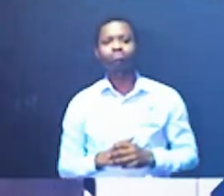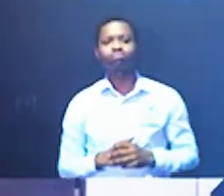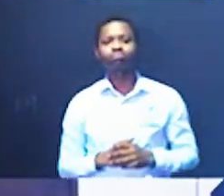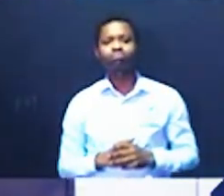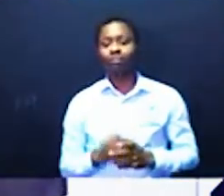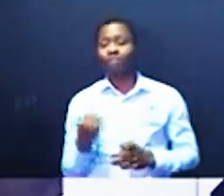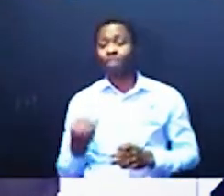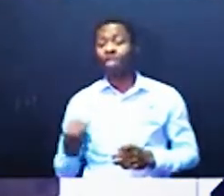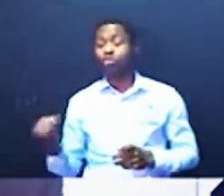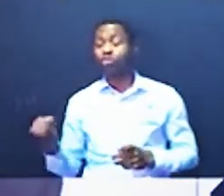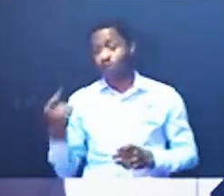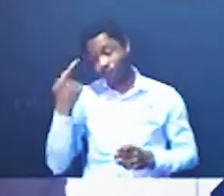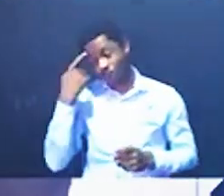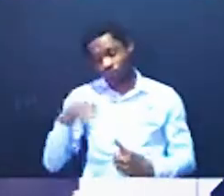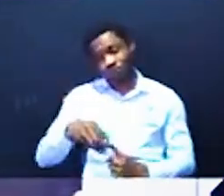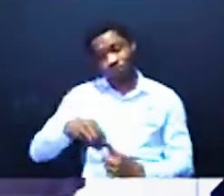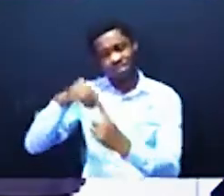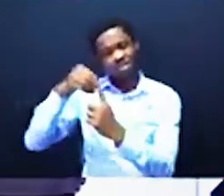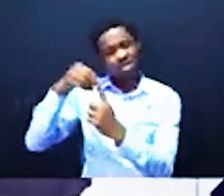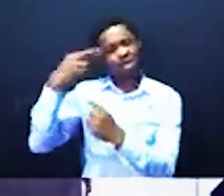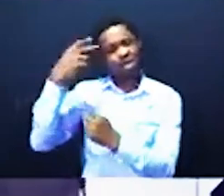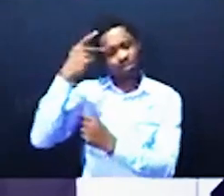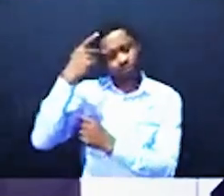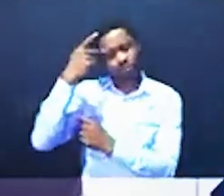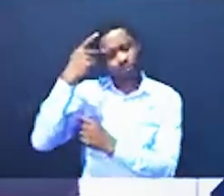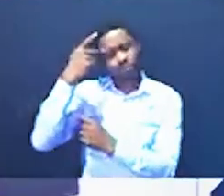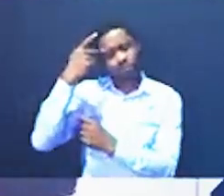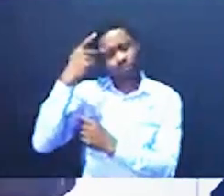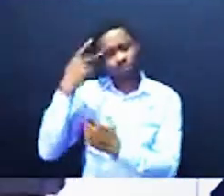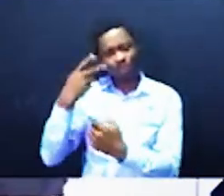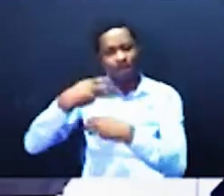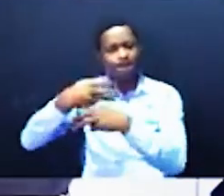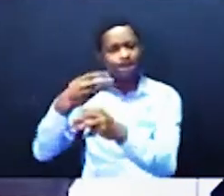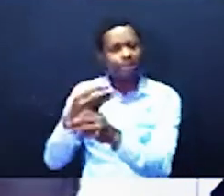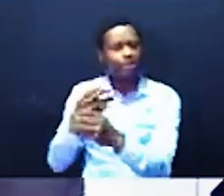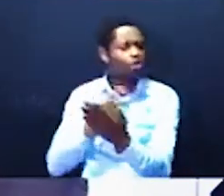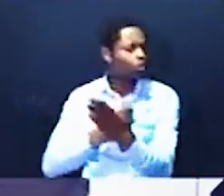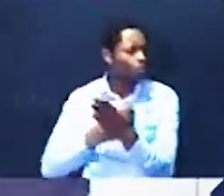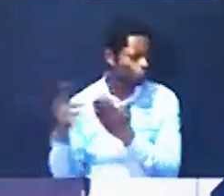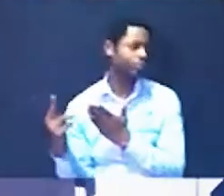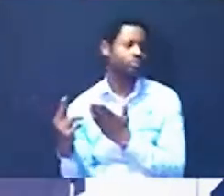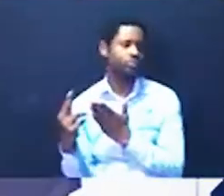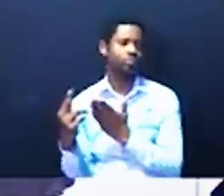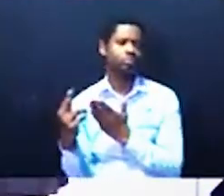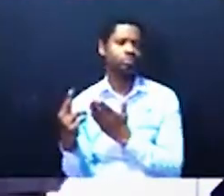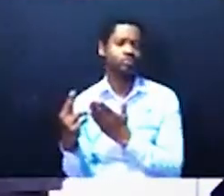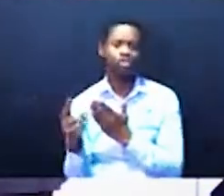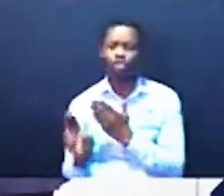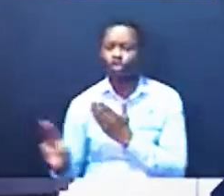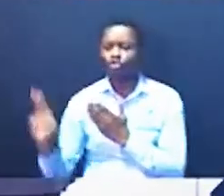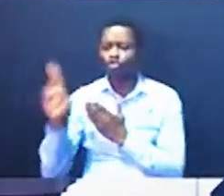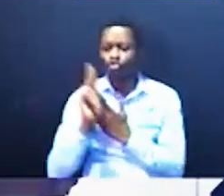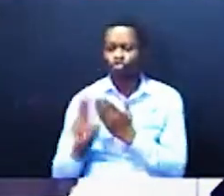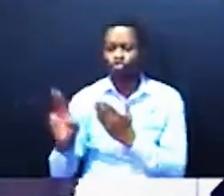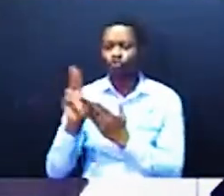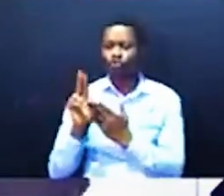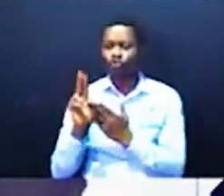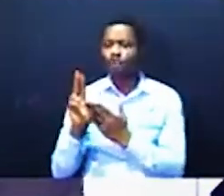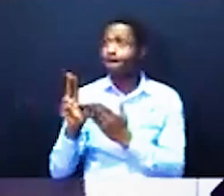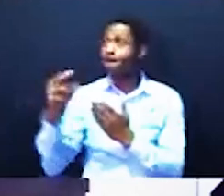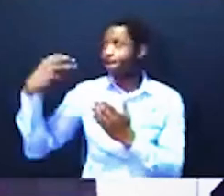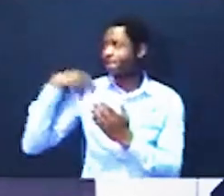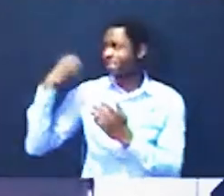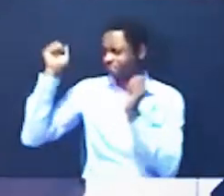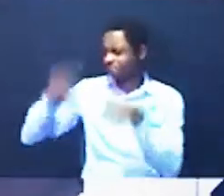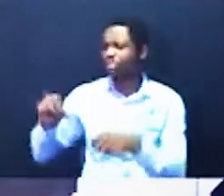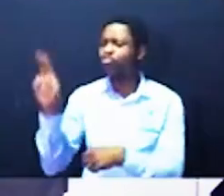Instrument for special purpose. Adwini a ate ho de ye adwuma. Made holy. Ah wate ho. Useful for the master. Ah owura no betumi